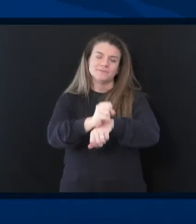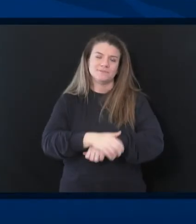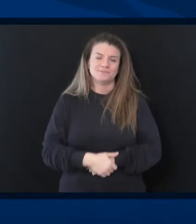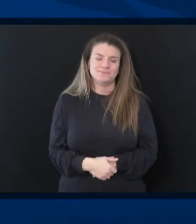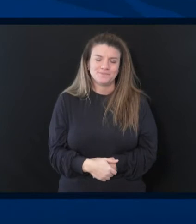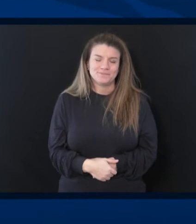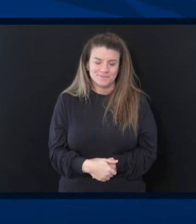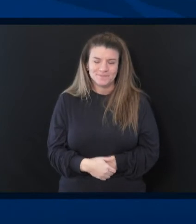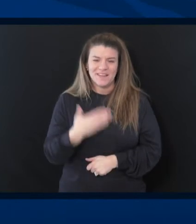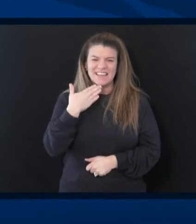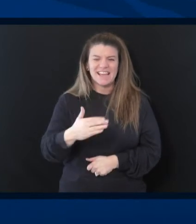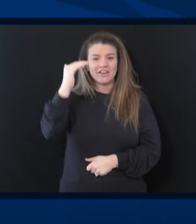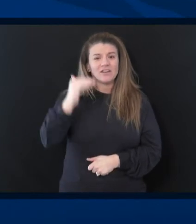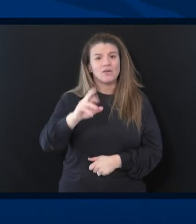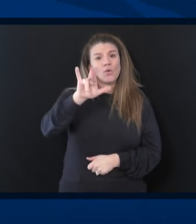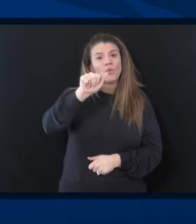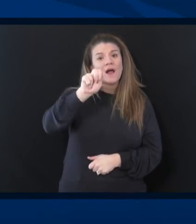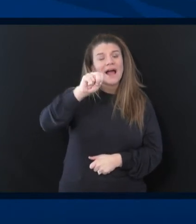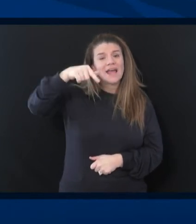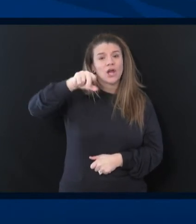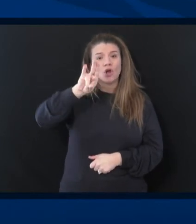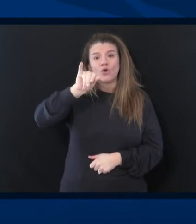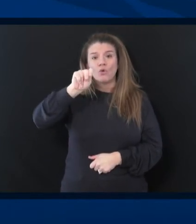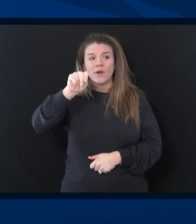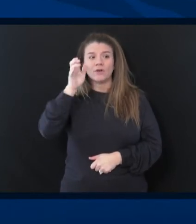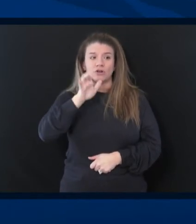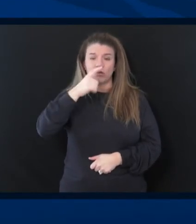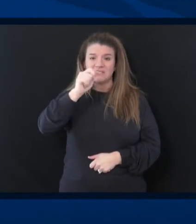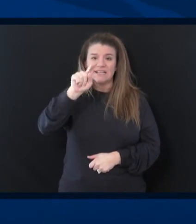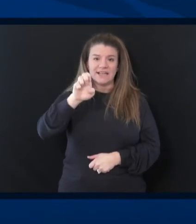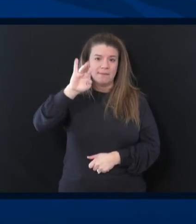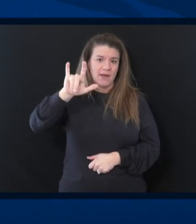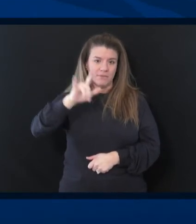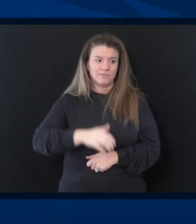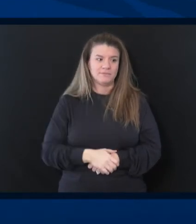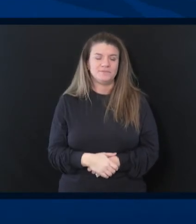All right, thank you, Mark. Next to Ryan Quinn with the Charleston Gazette-Mail.